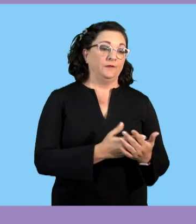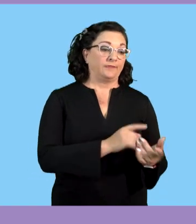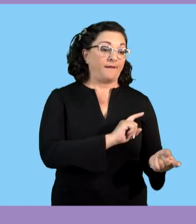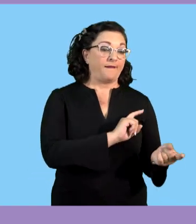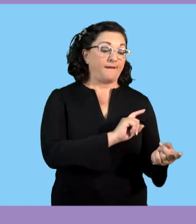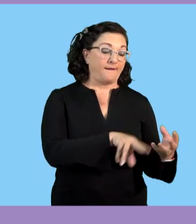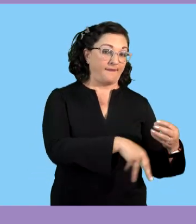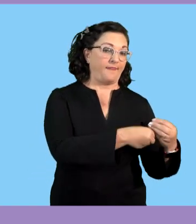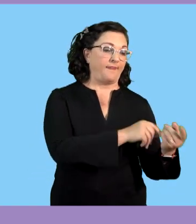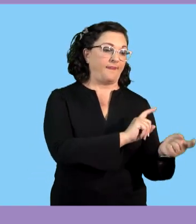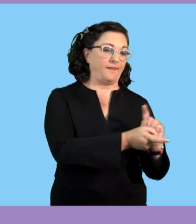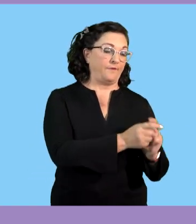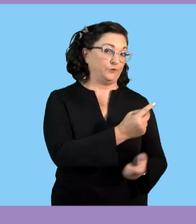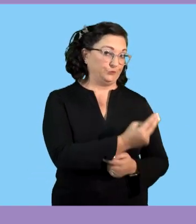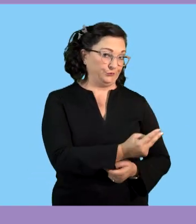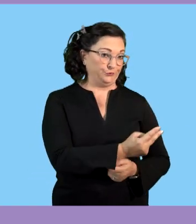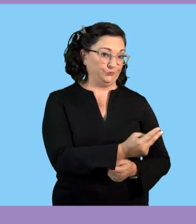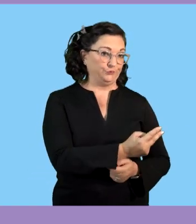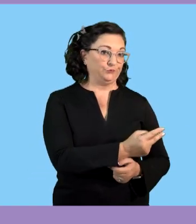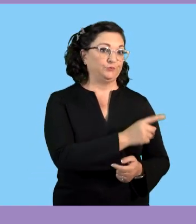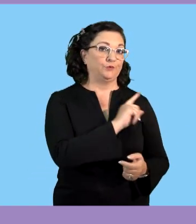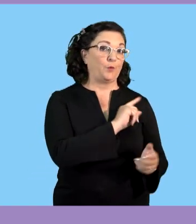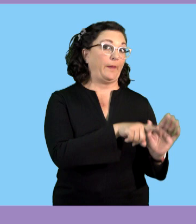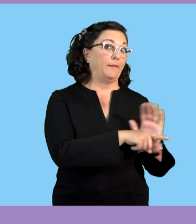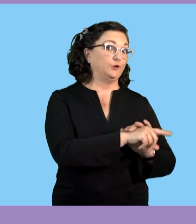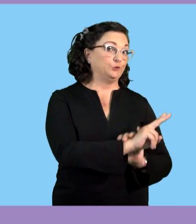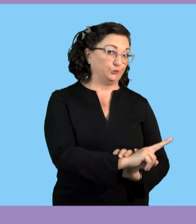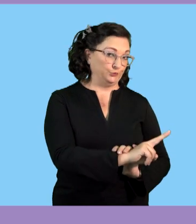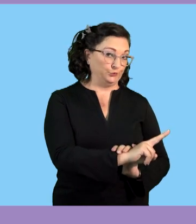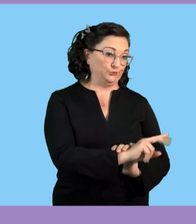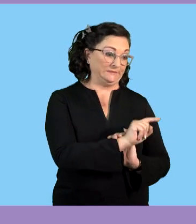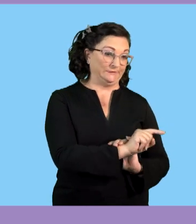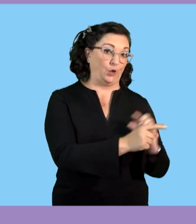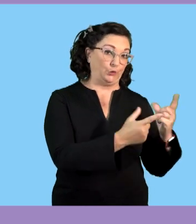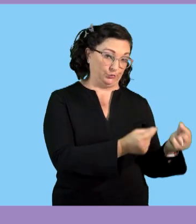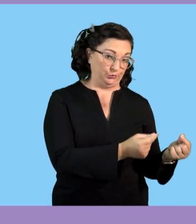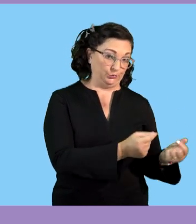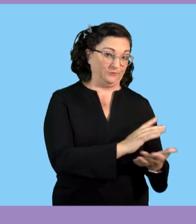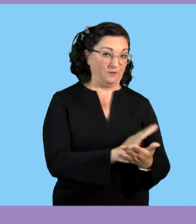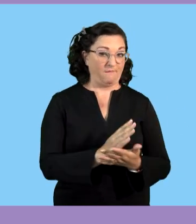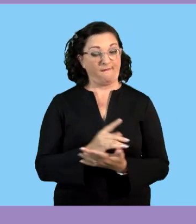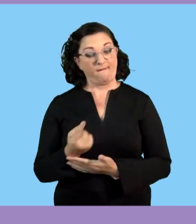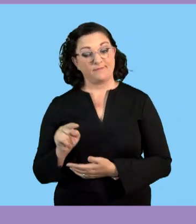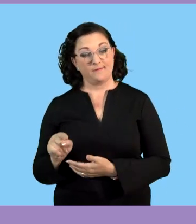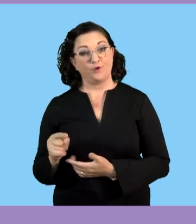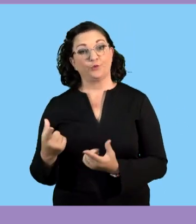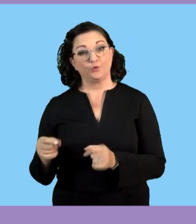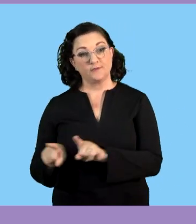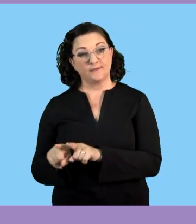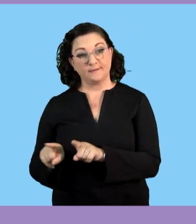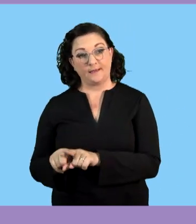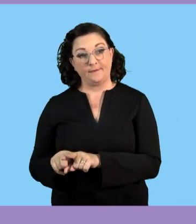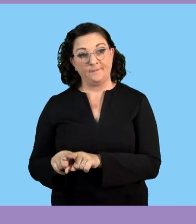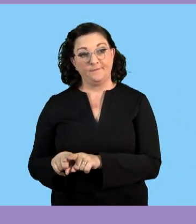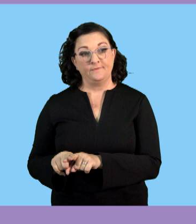inverse of 2. And that is a minus 2. And what I do on one side, I must go and do on the other